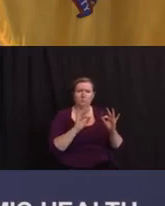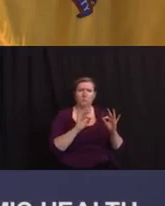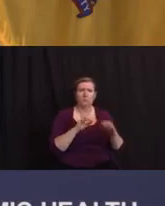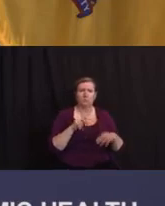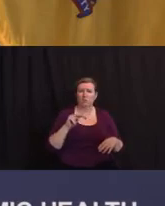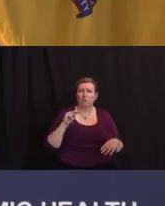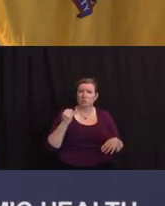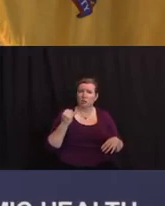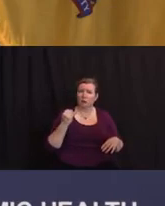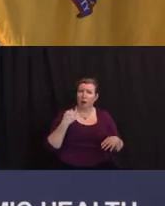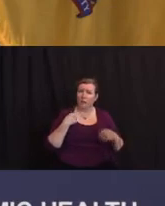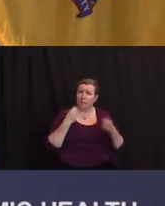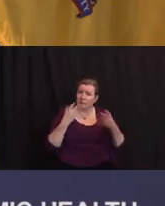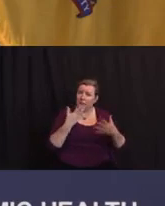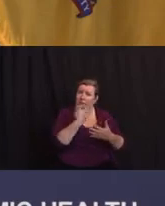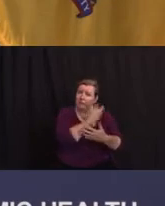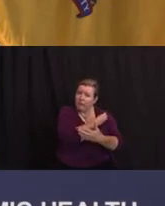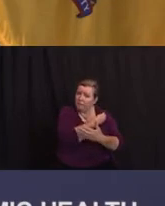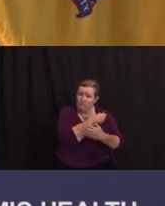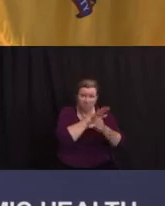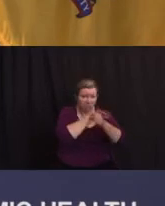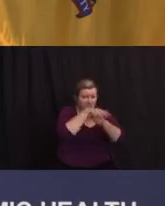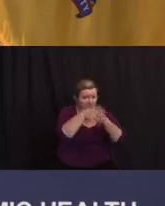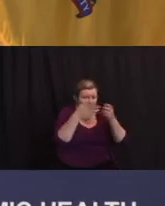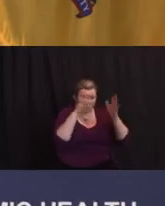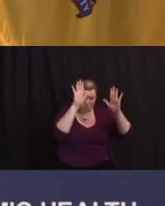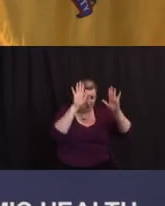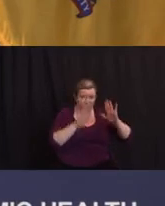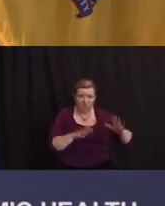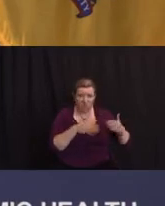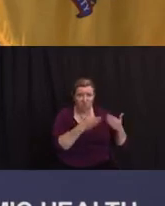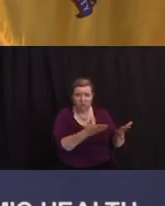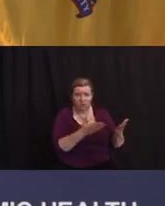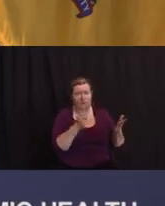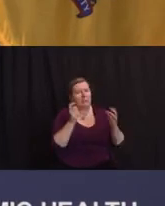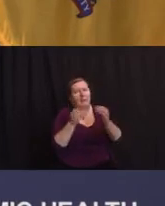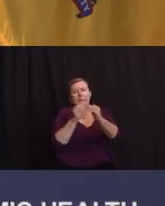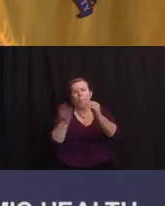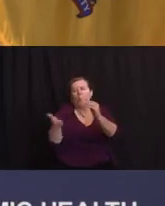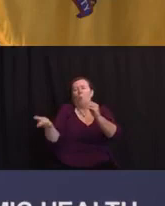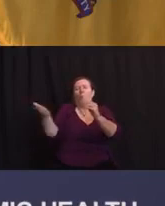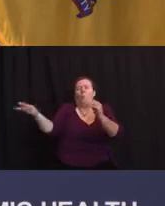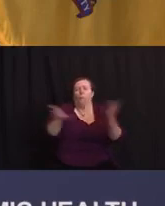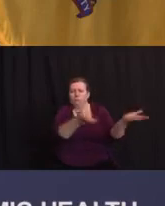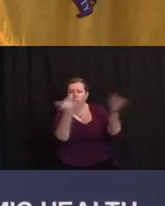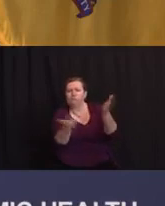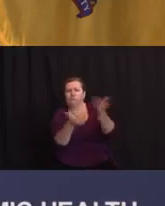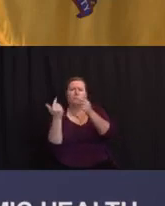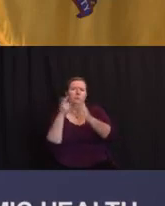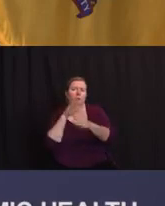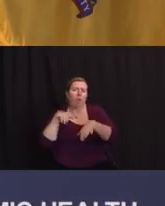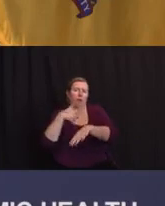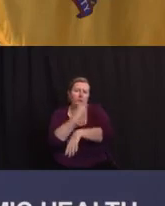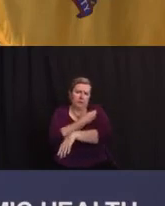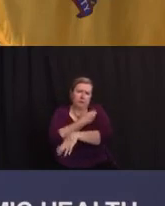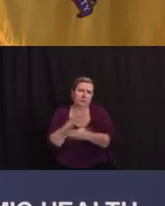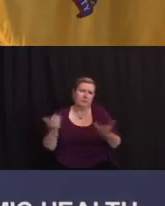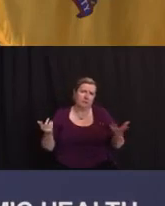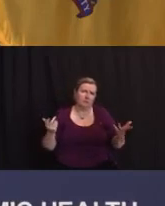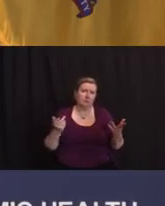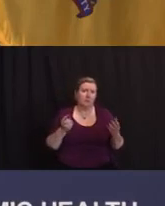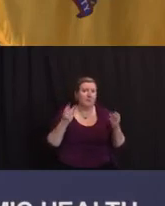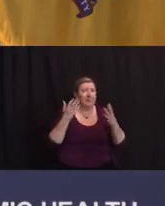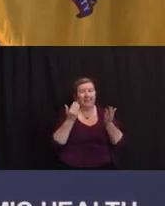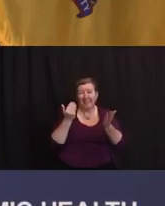that's a huge positive. We need more folks to get vaccinated. We are still doing many thousands of first vaccines